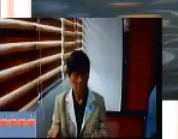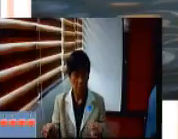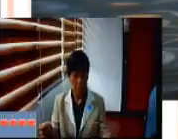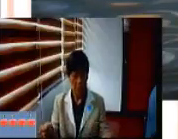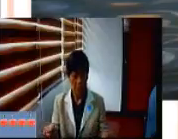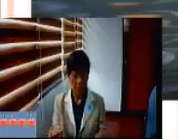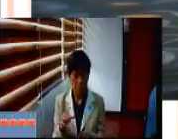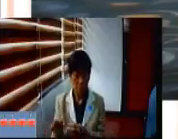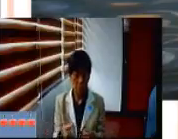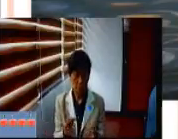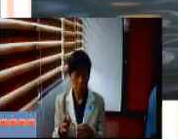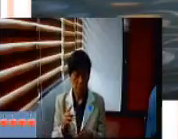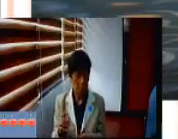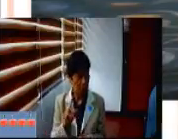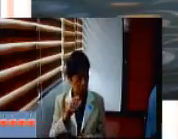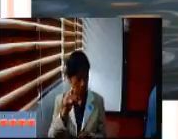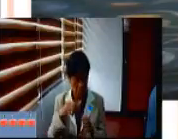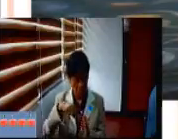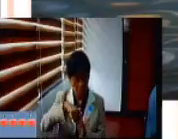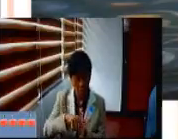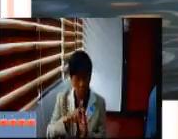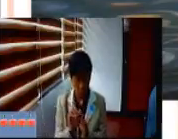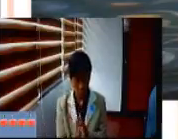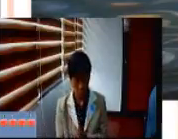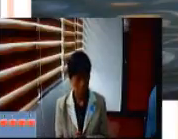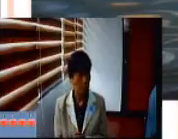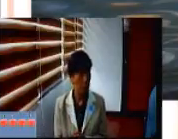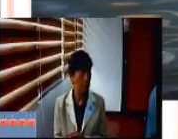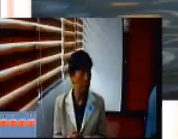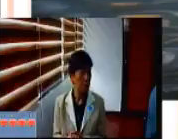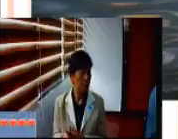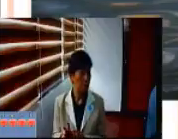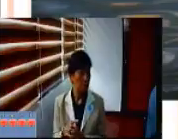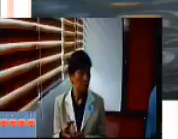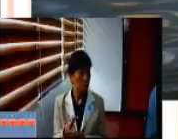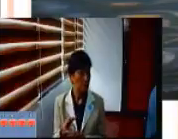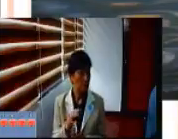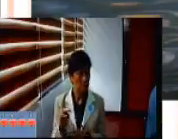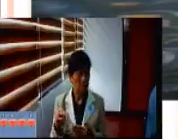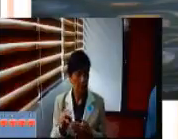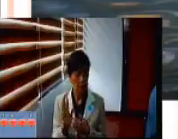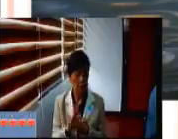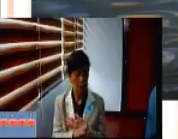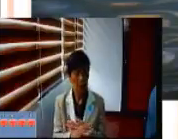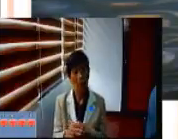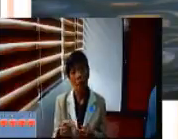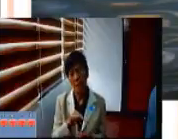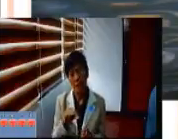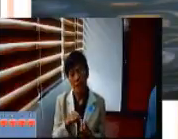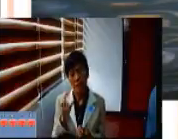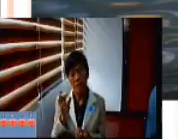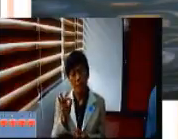We've decimated the demersal biomass of fishes in Manila by about 90%.